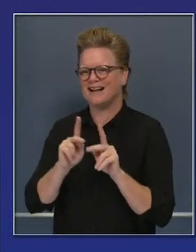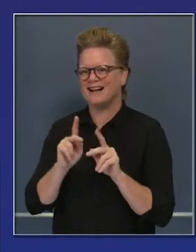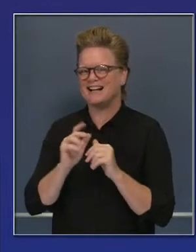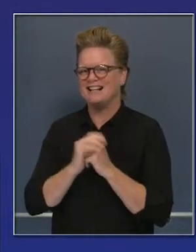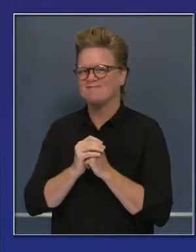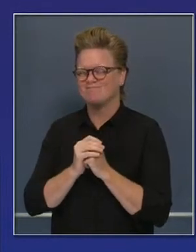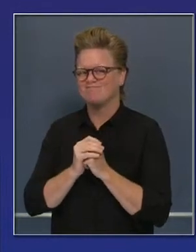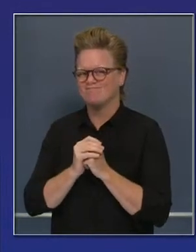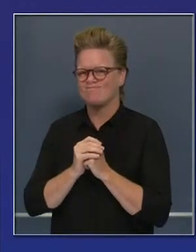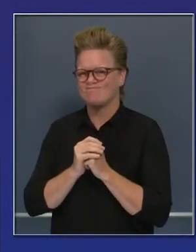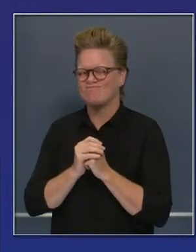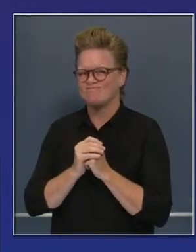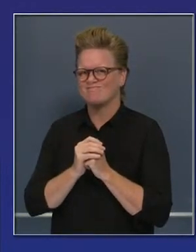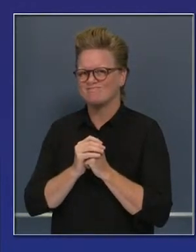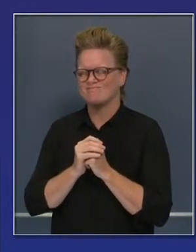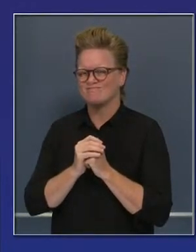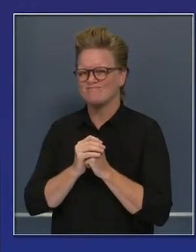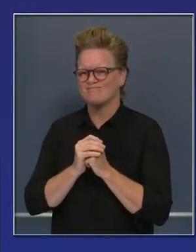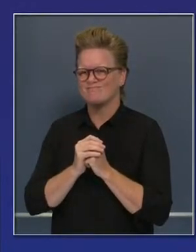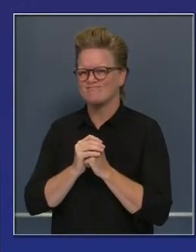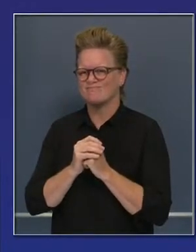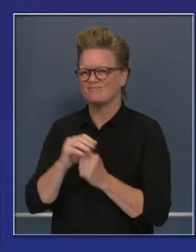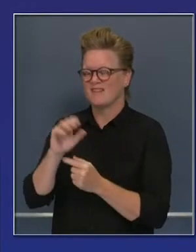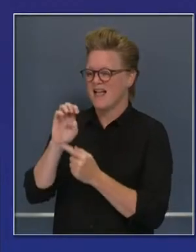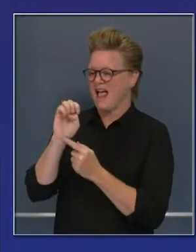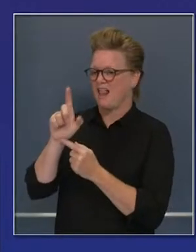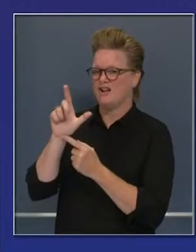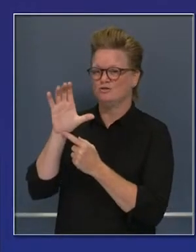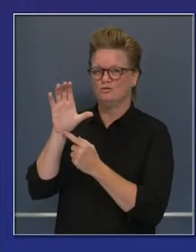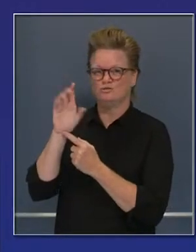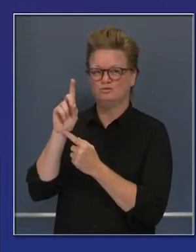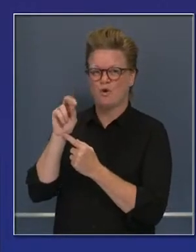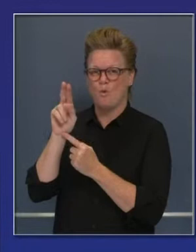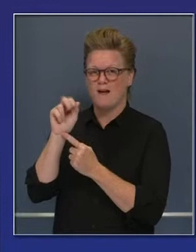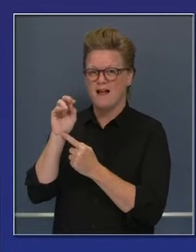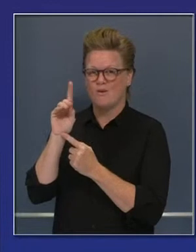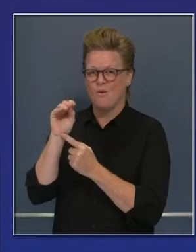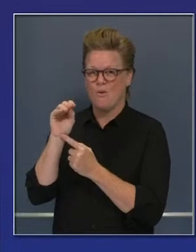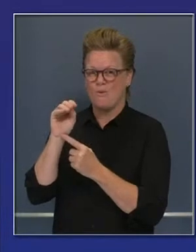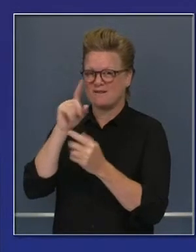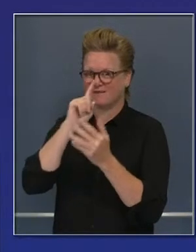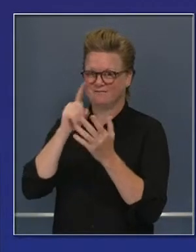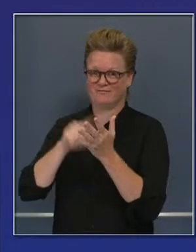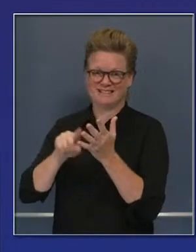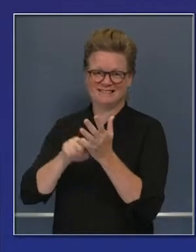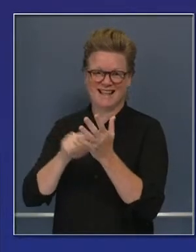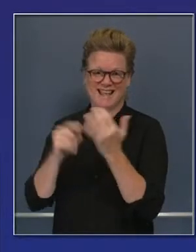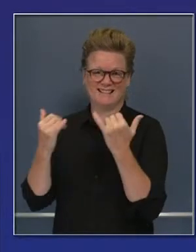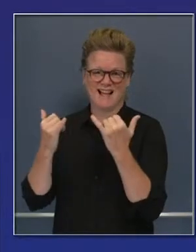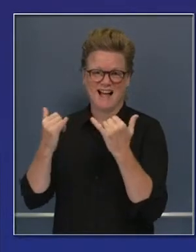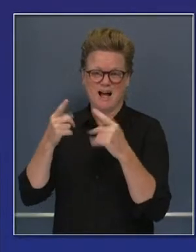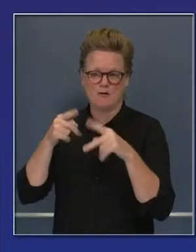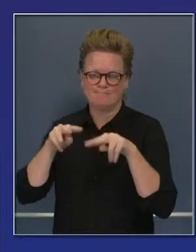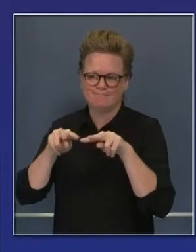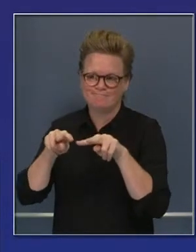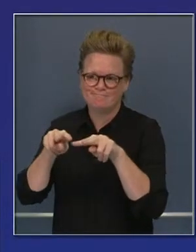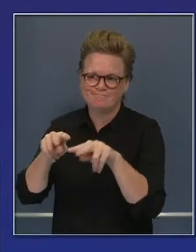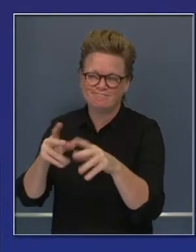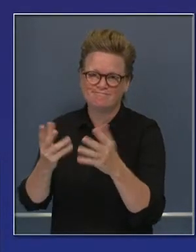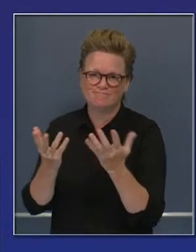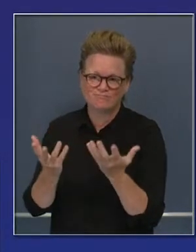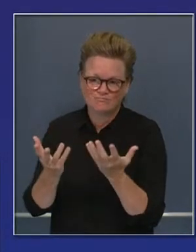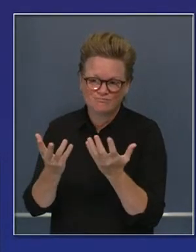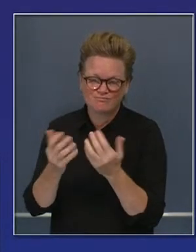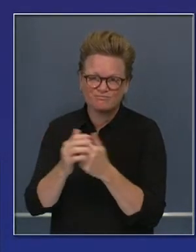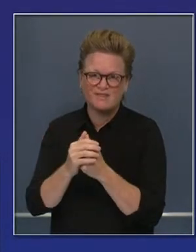El Dorado, though there's an investigation, those that may want to inquire more, all I can say is we are investigating the facts.